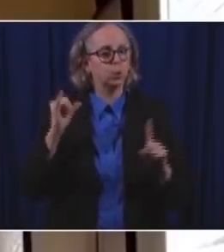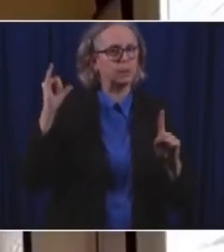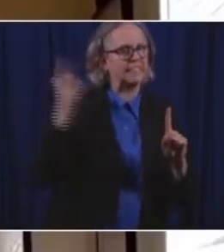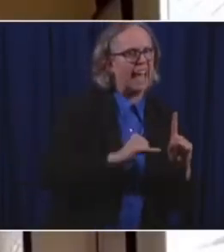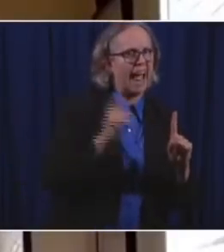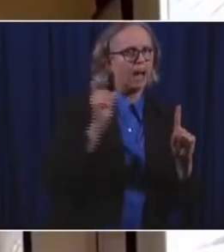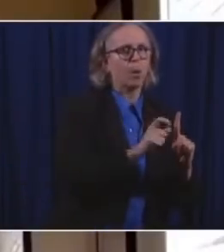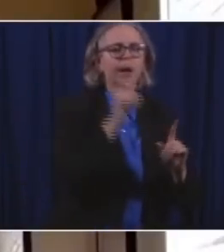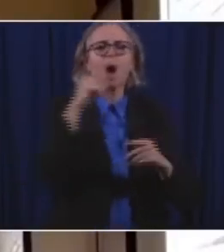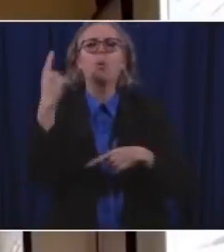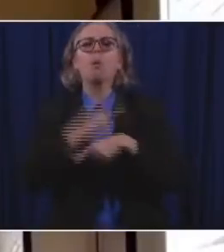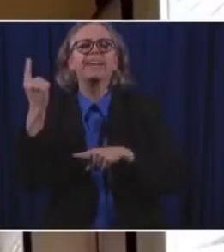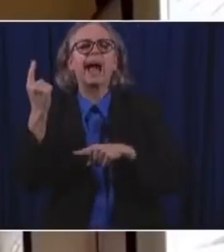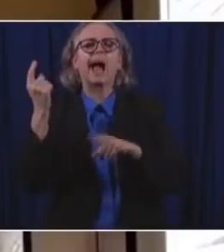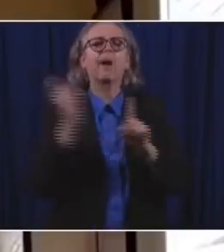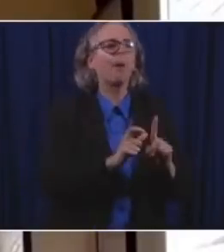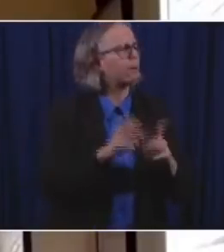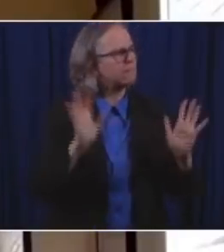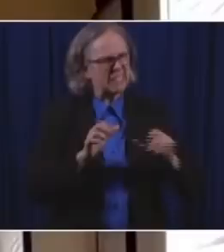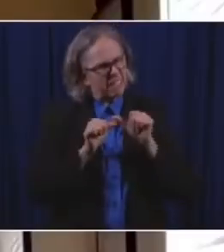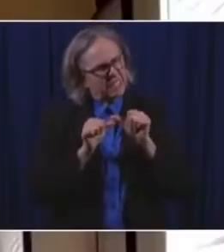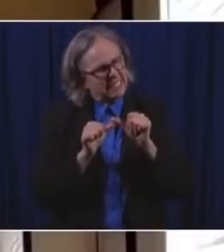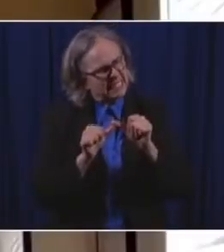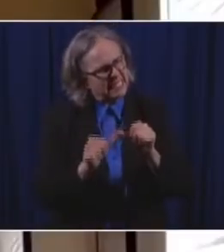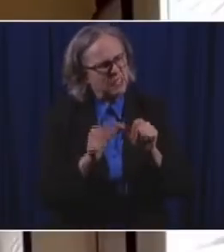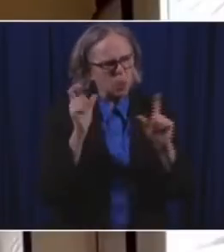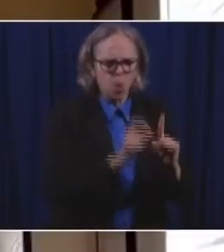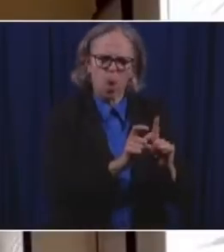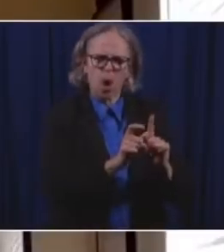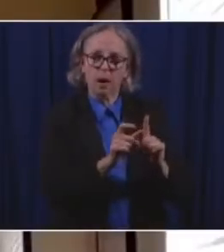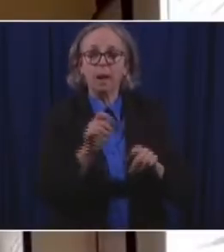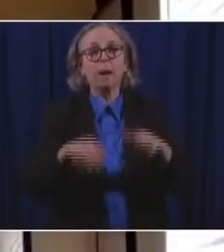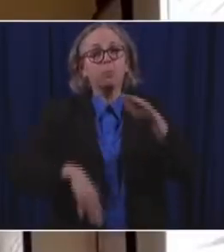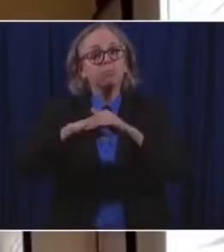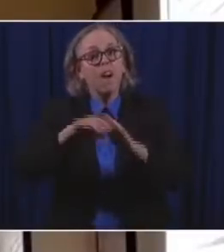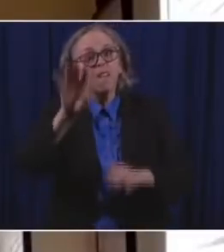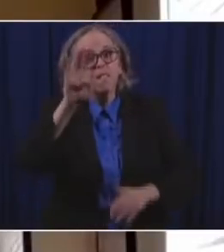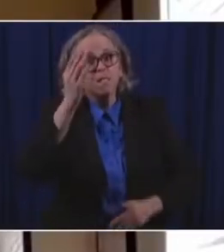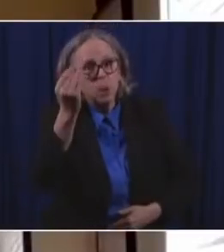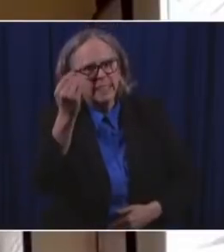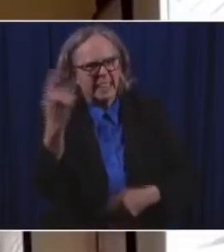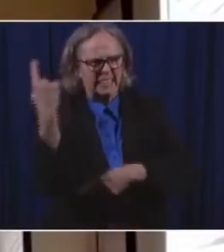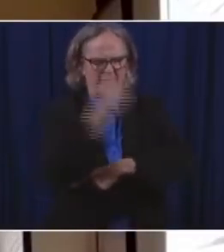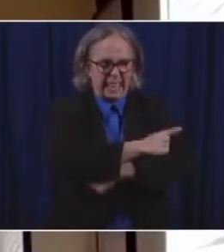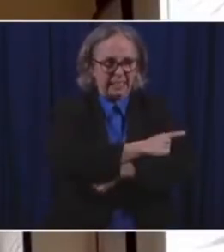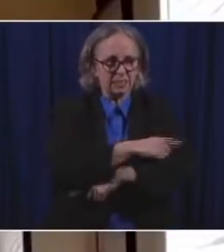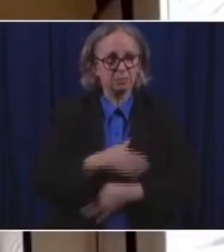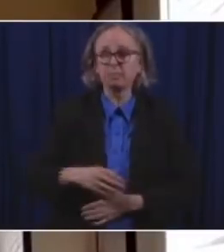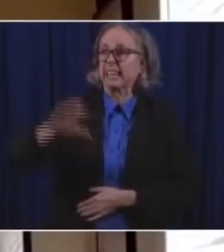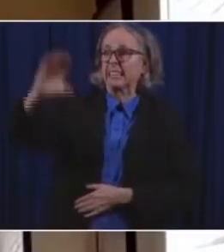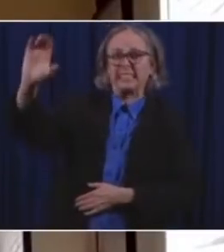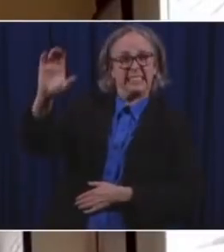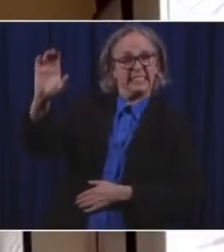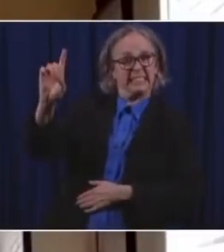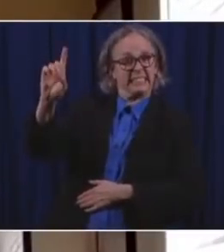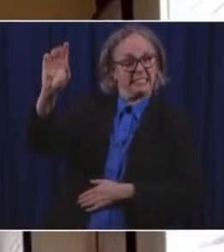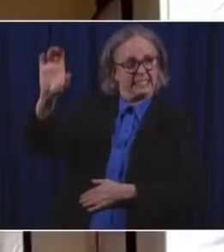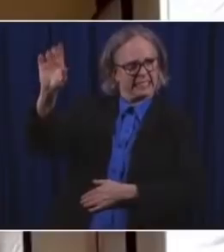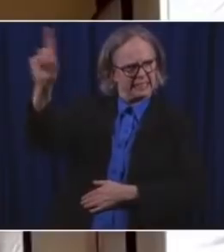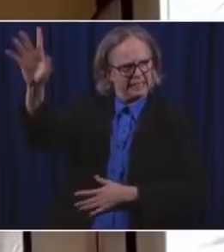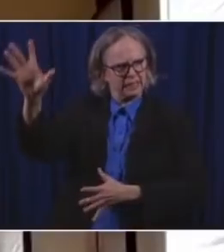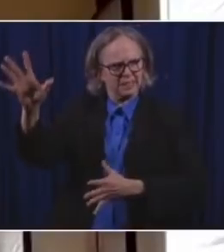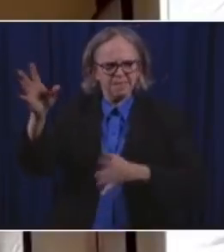is to quarantine for 14 days, the Centers for Disease Control and Prevention has been carefully evaluating emerging